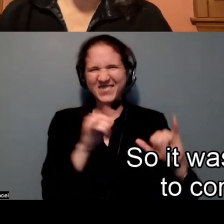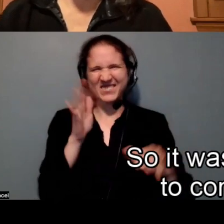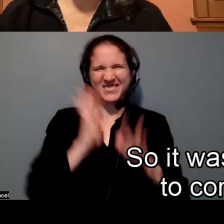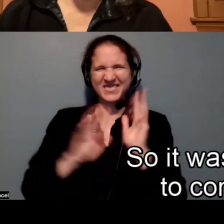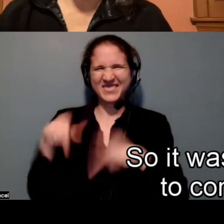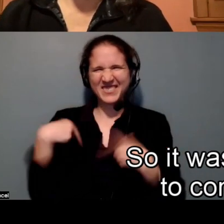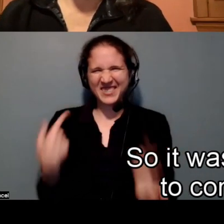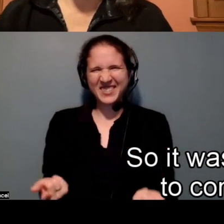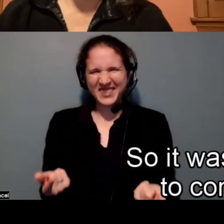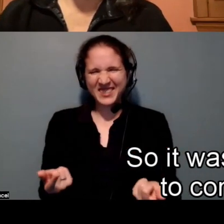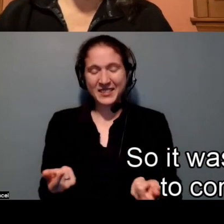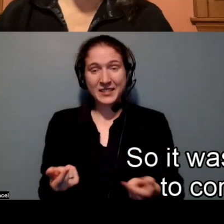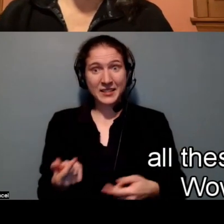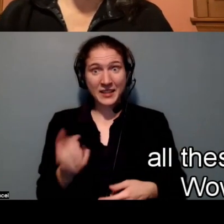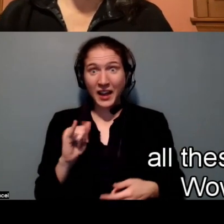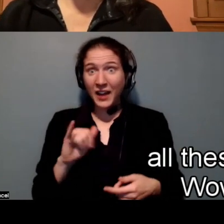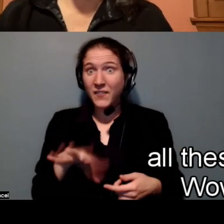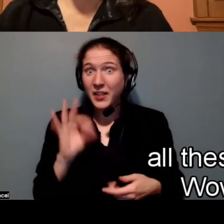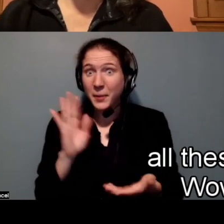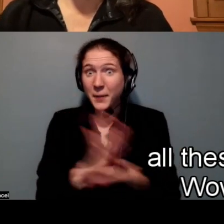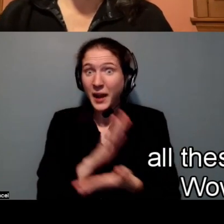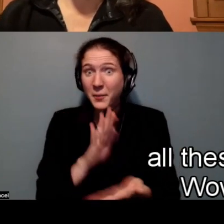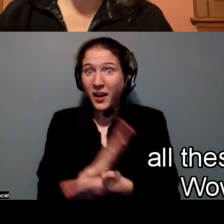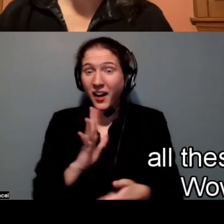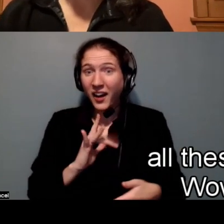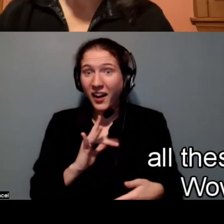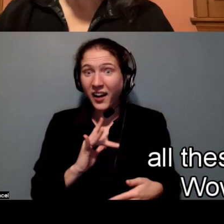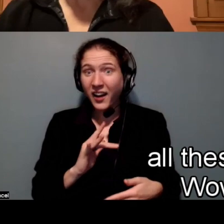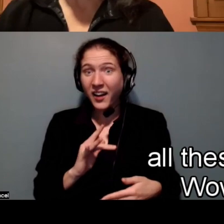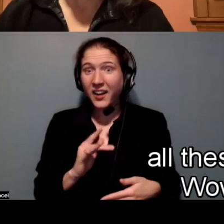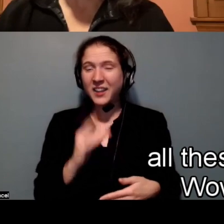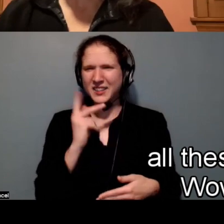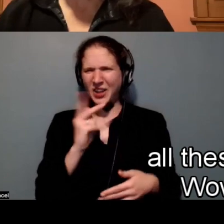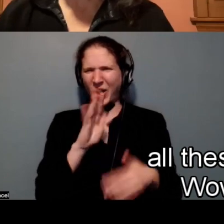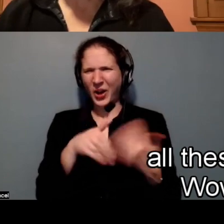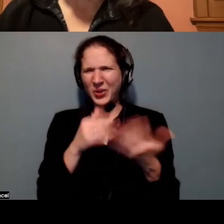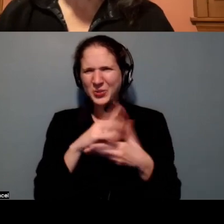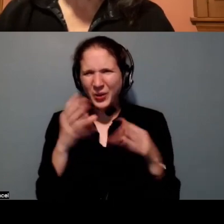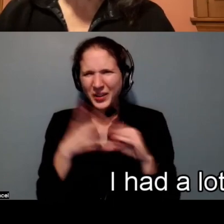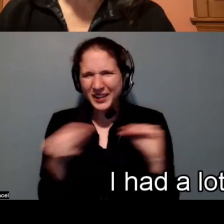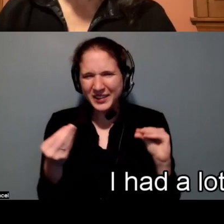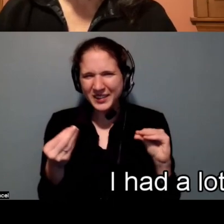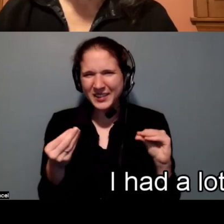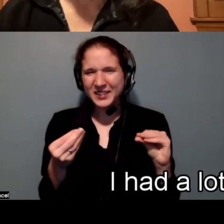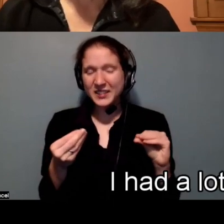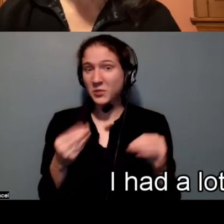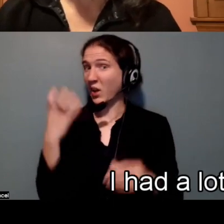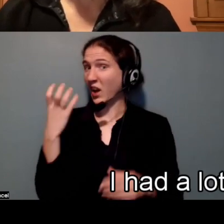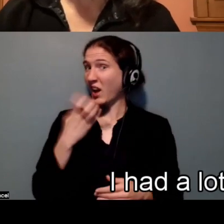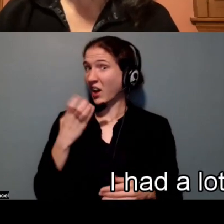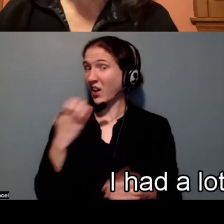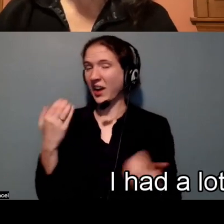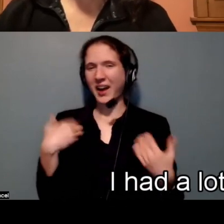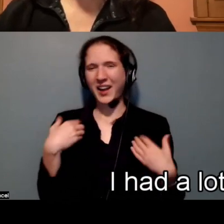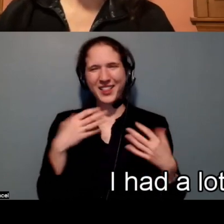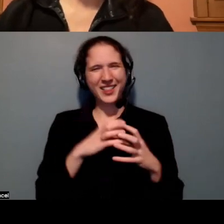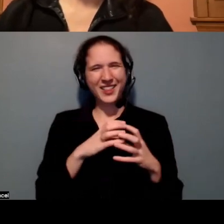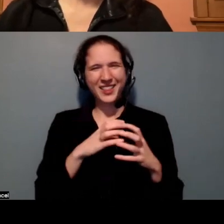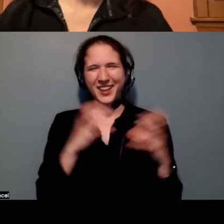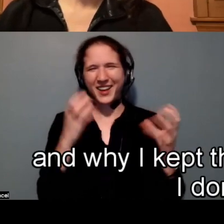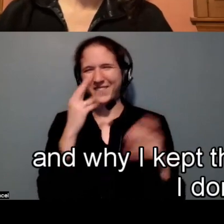find to come across all these stories that Wow. Wow. I had a lot of fun